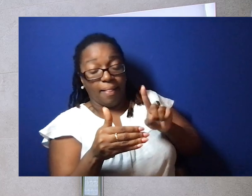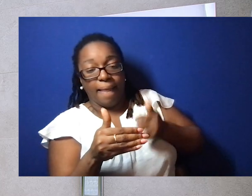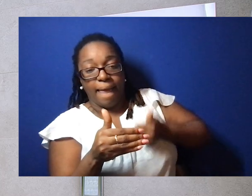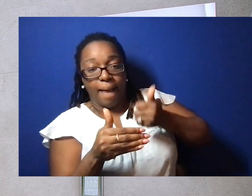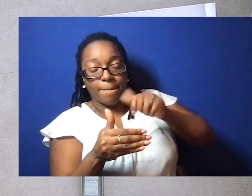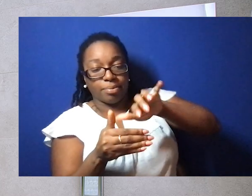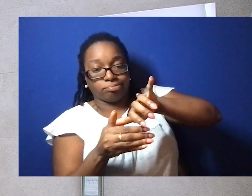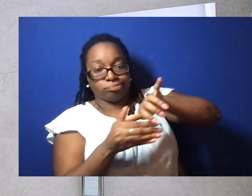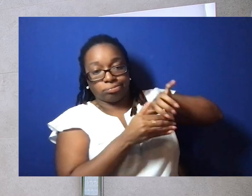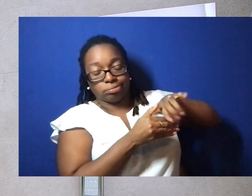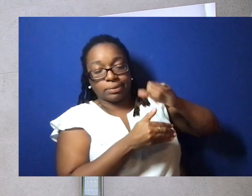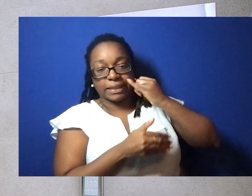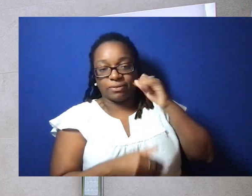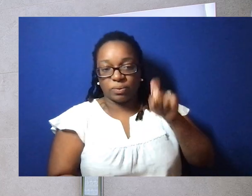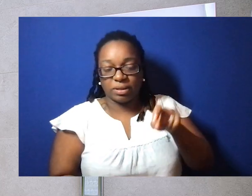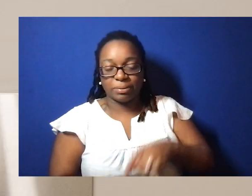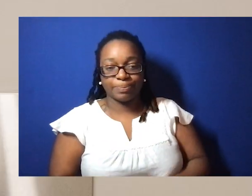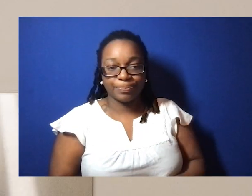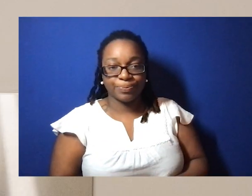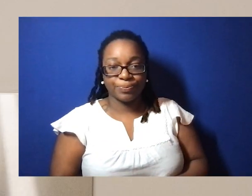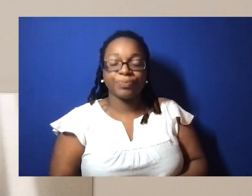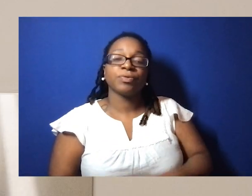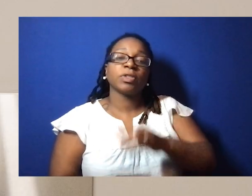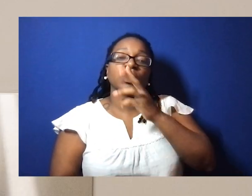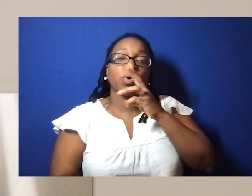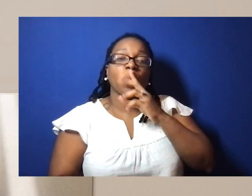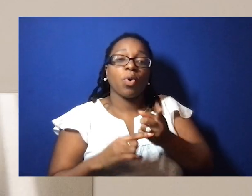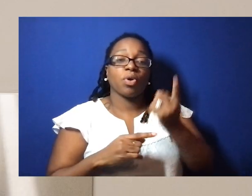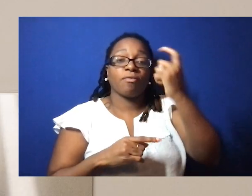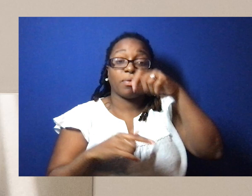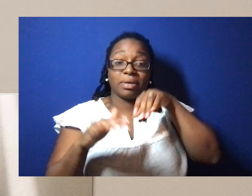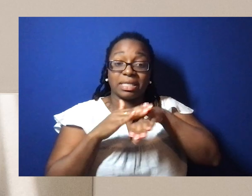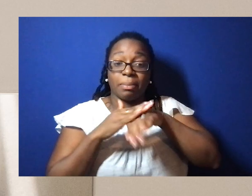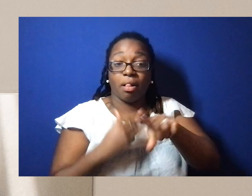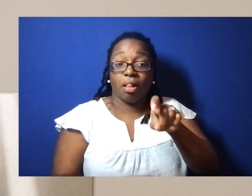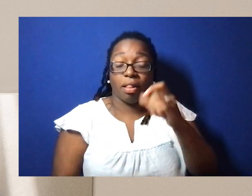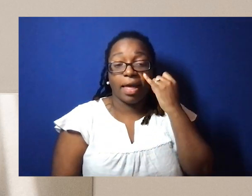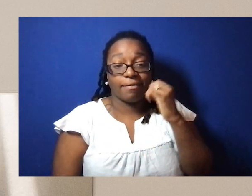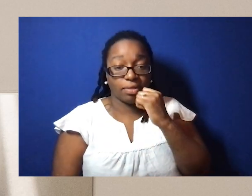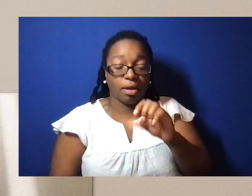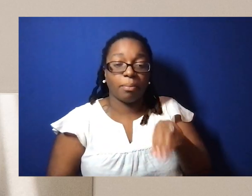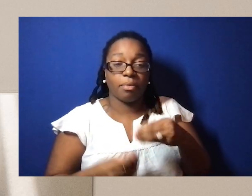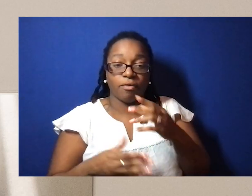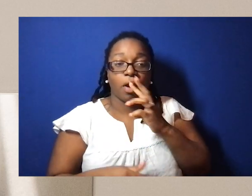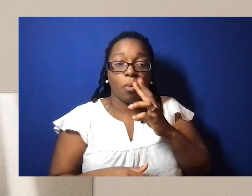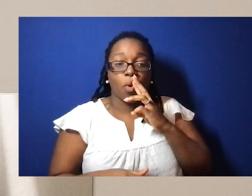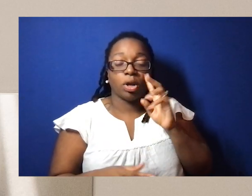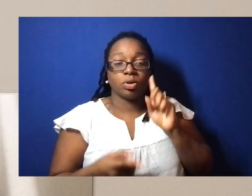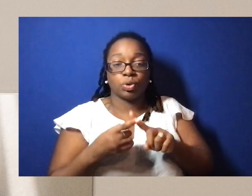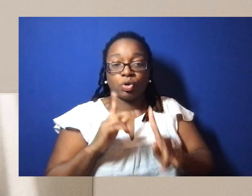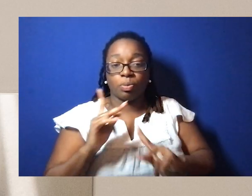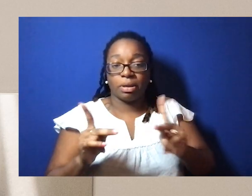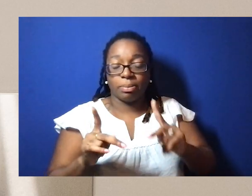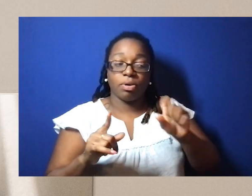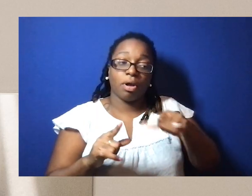assistance opening the door when needed. Are the water fountains accessible? If not, provide water to guests in an